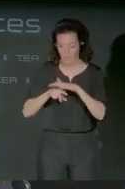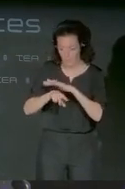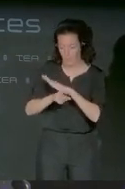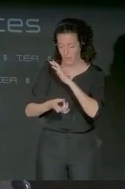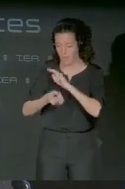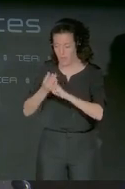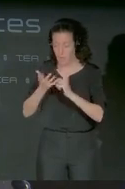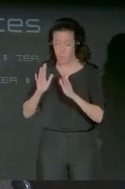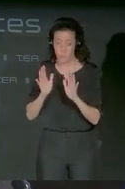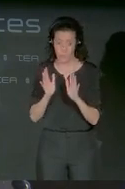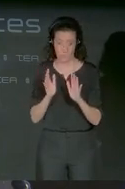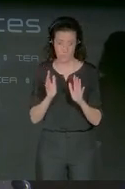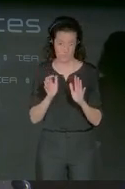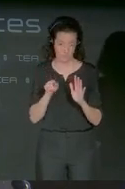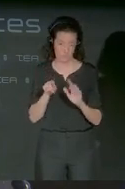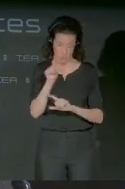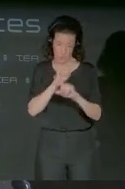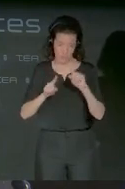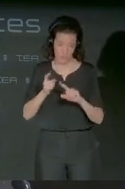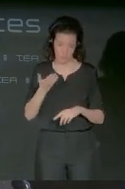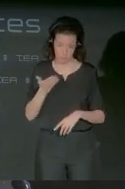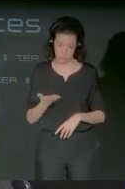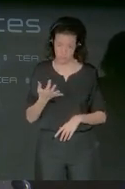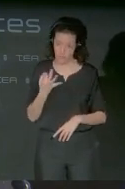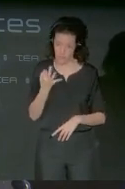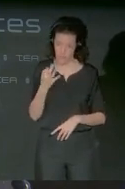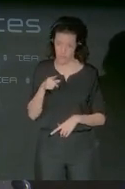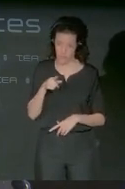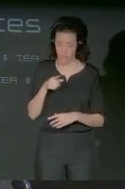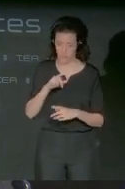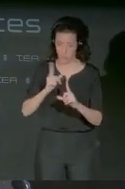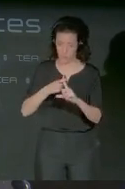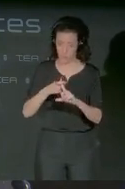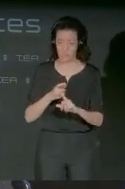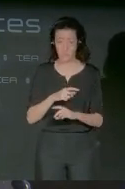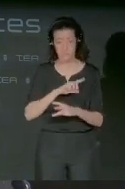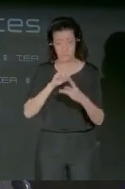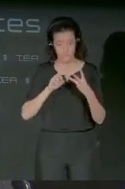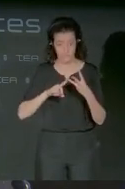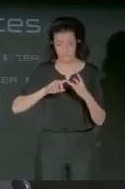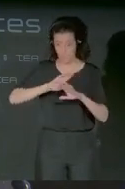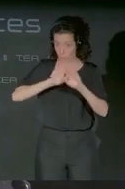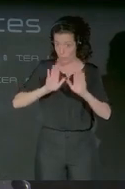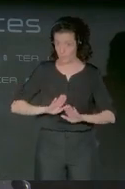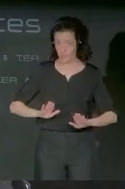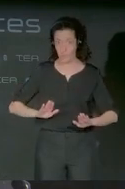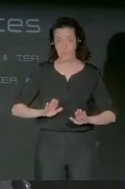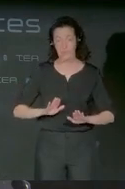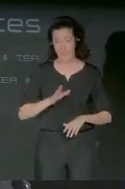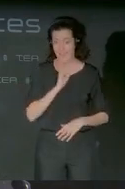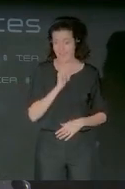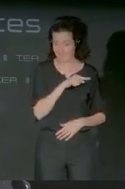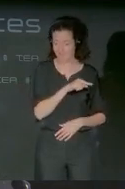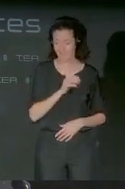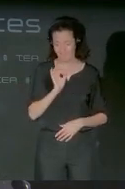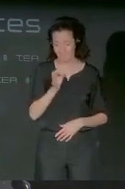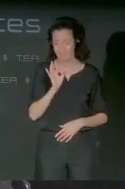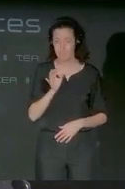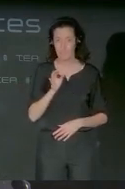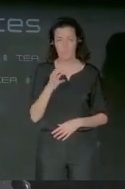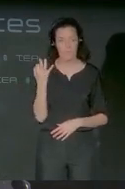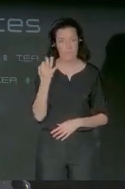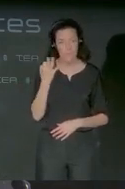Simon mentioned on the wider regulatory context at the moment. And this comes actually on the upcoming debates that we are hopefully having